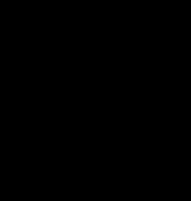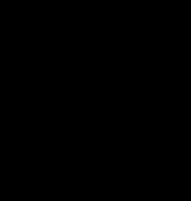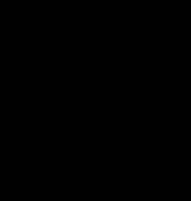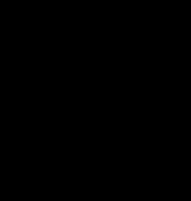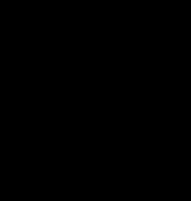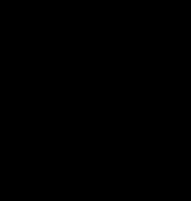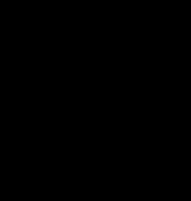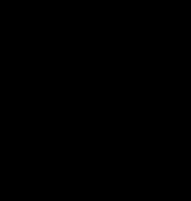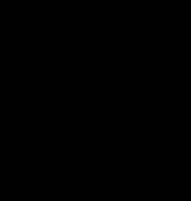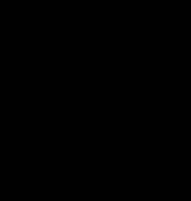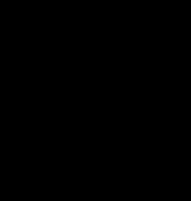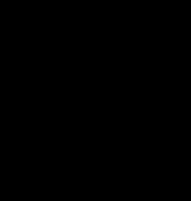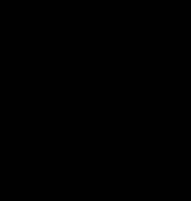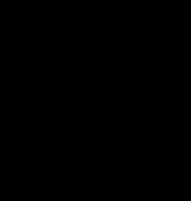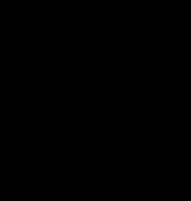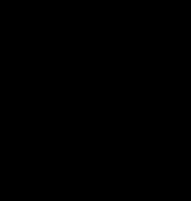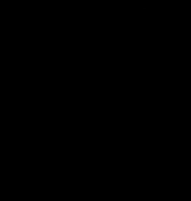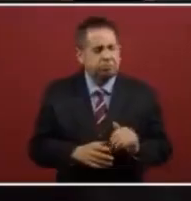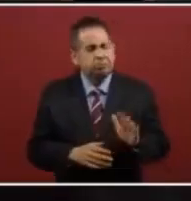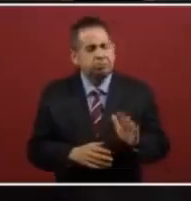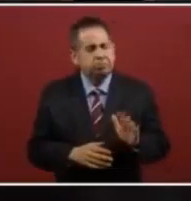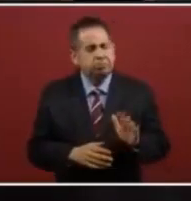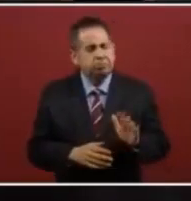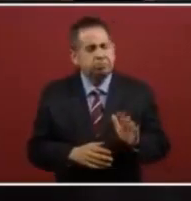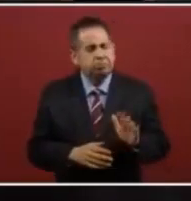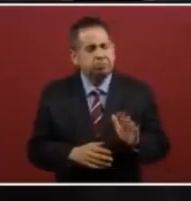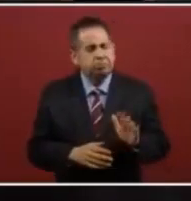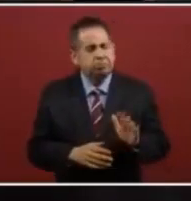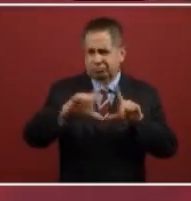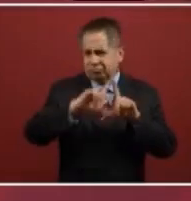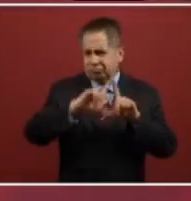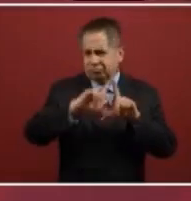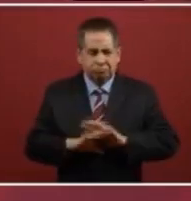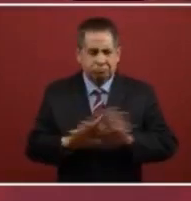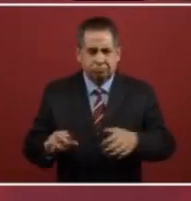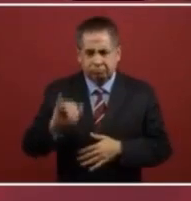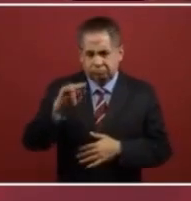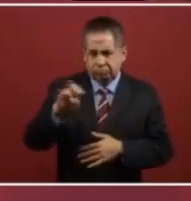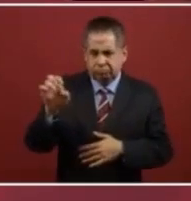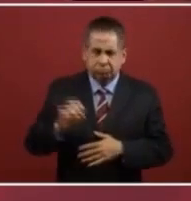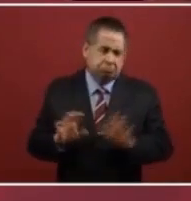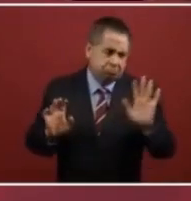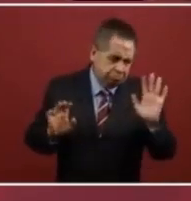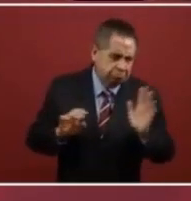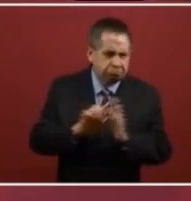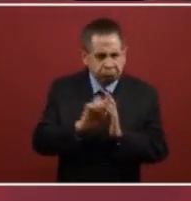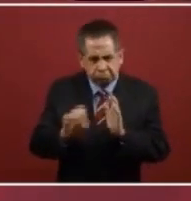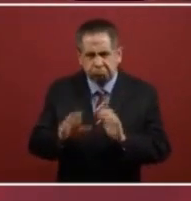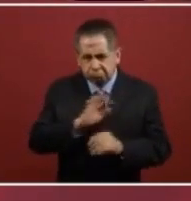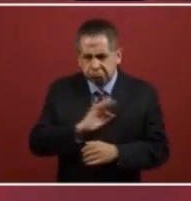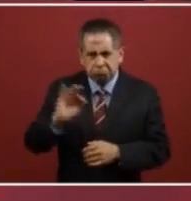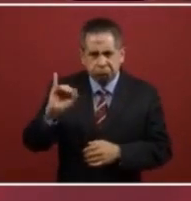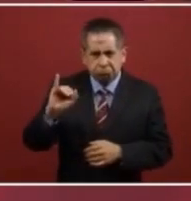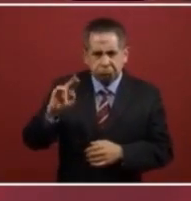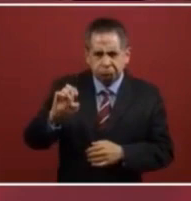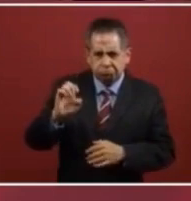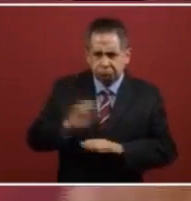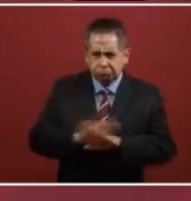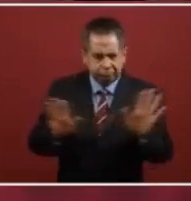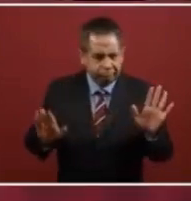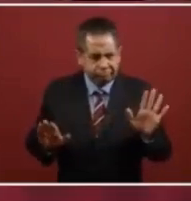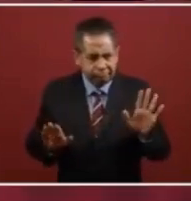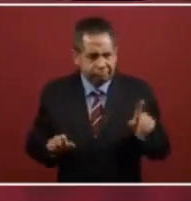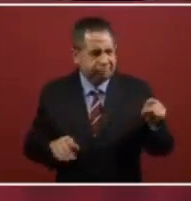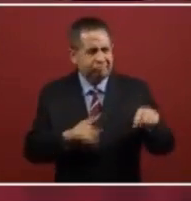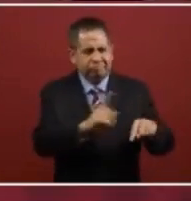federalizar y que haya un there's solo something organismo about nacional. the people that Por were ejemplo, involved in Ese some es un kind